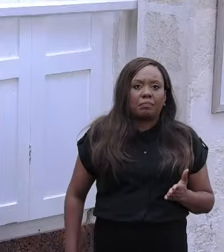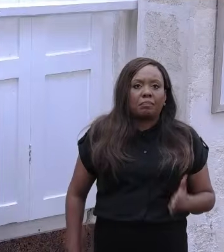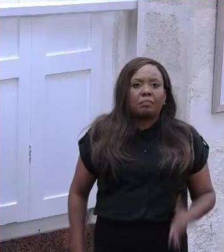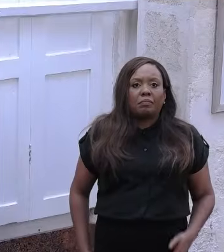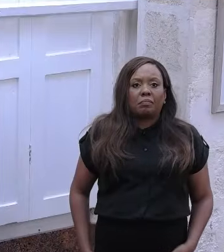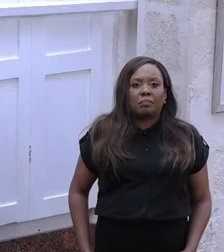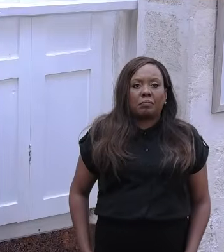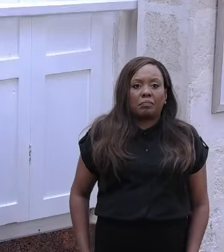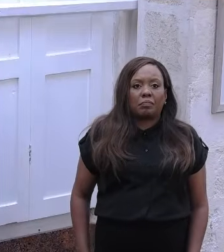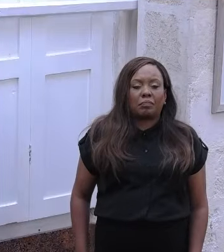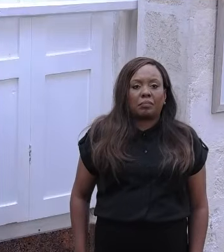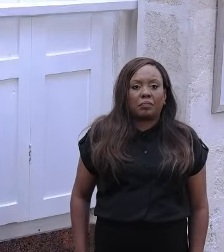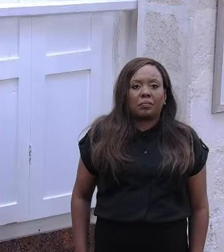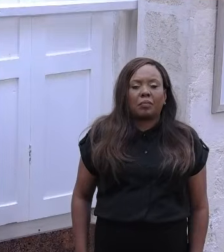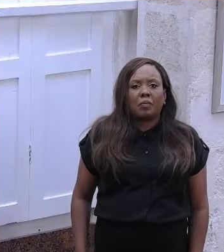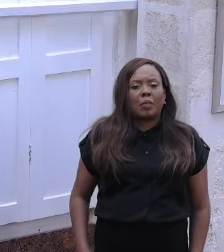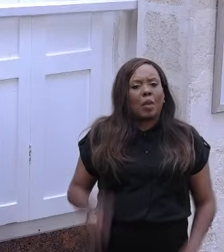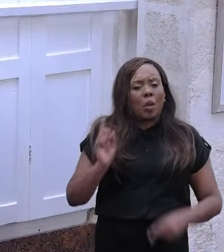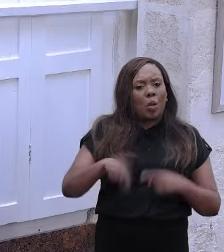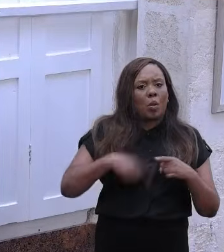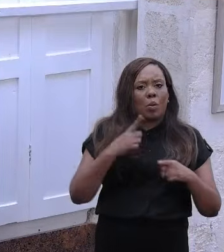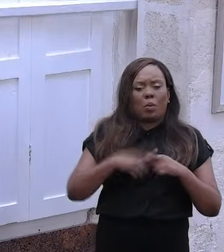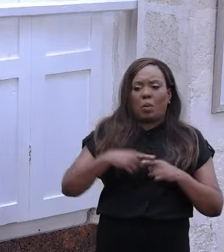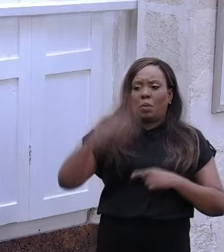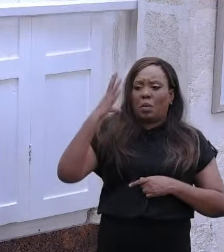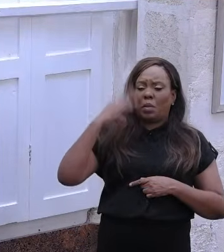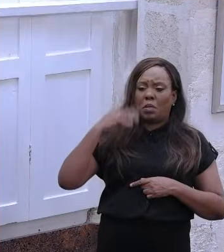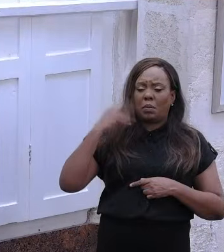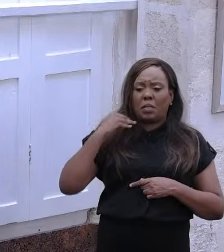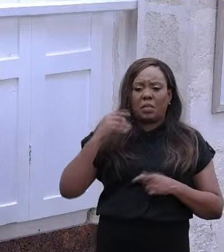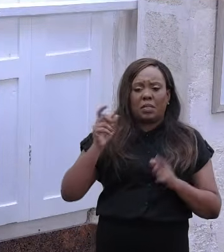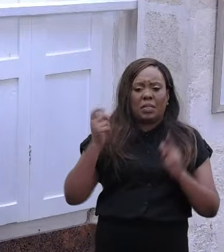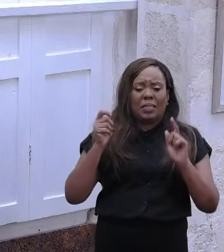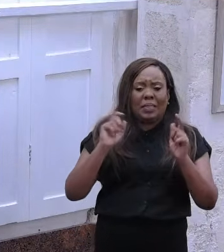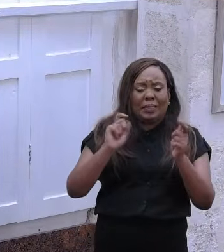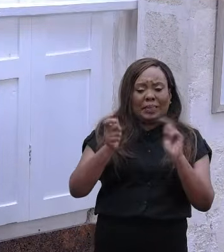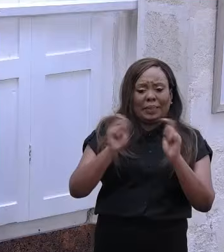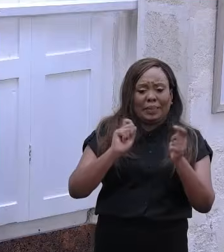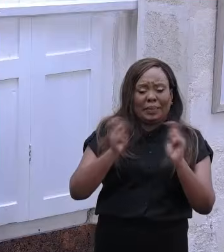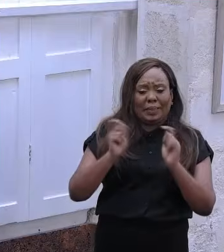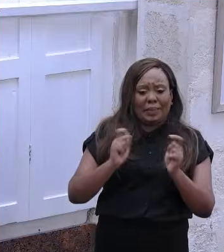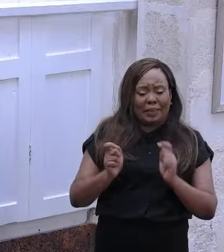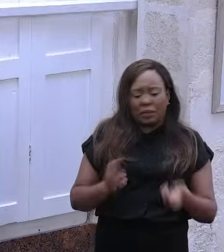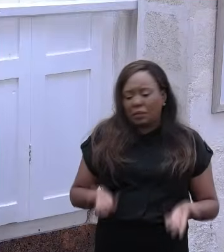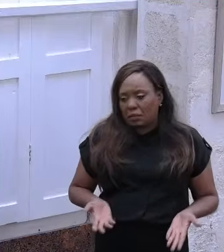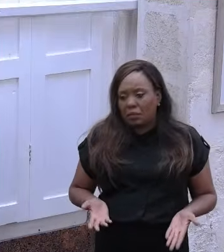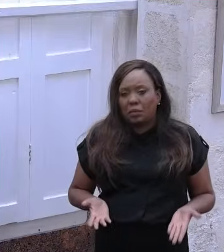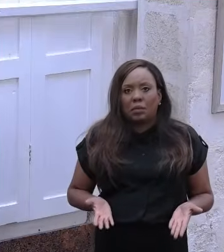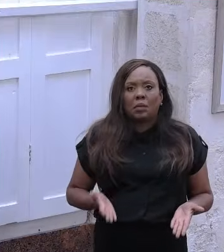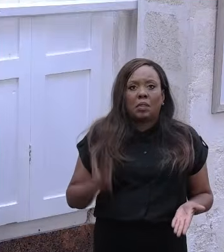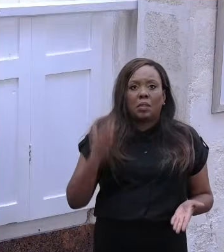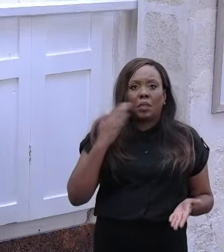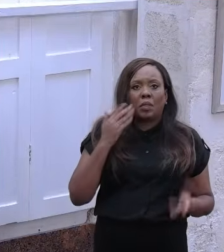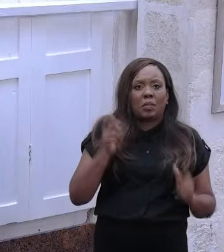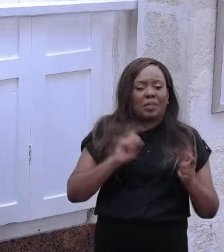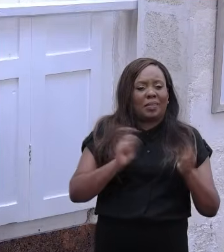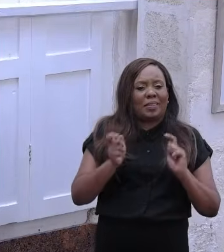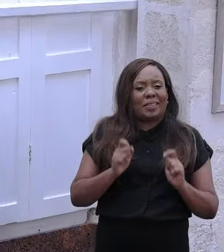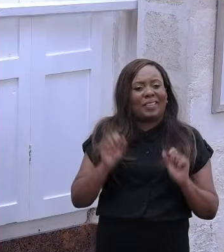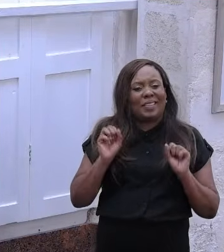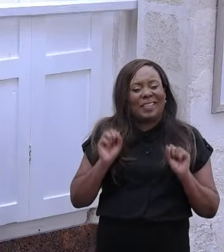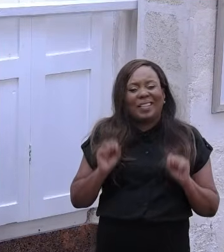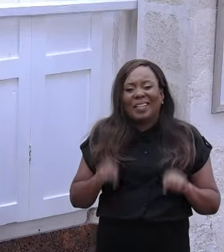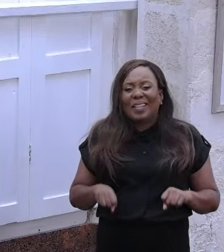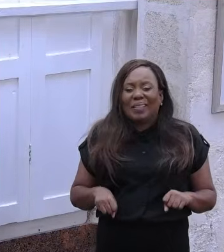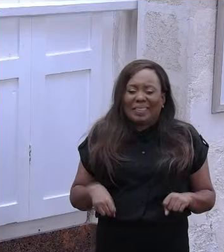going through this kind of change, change is always painful and it can be